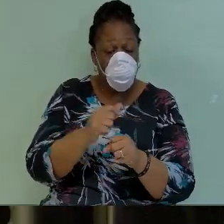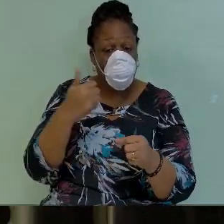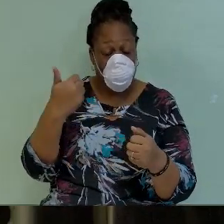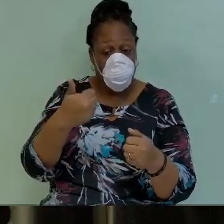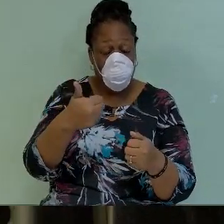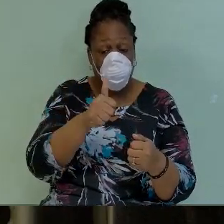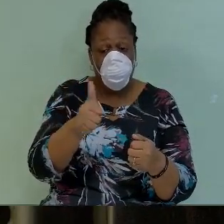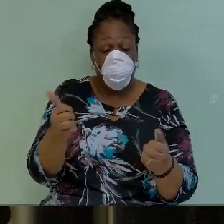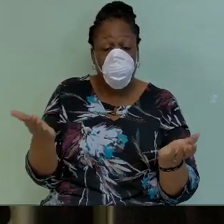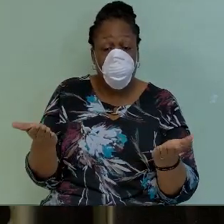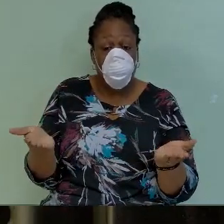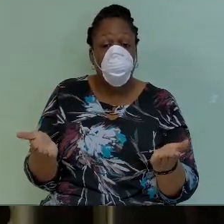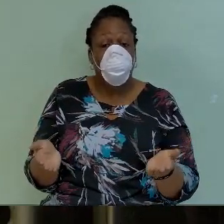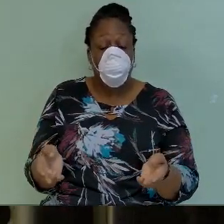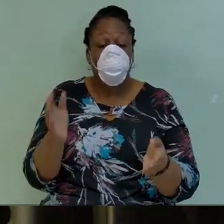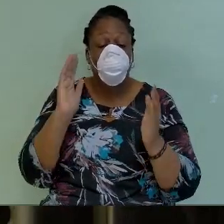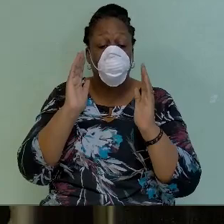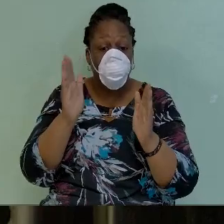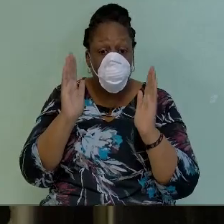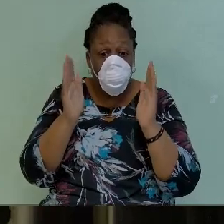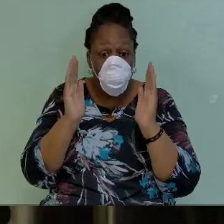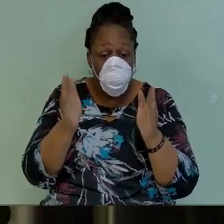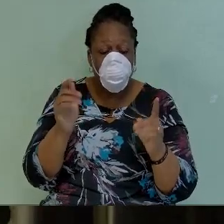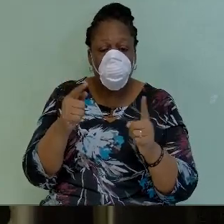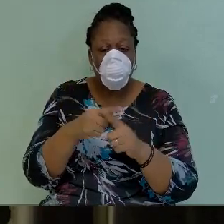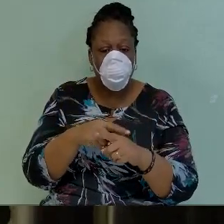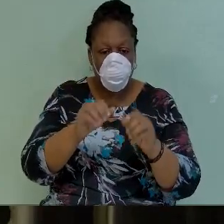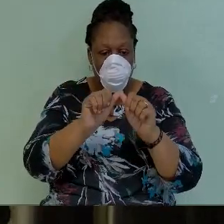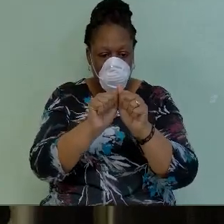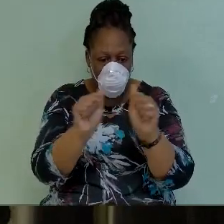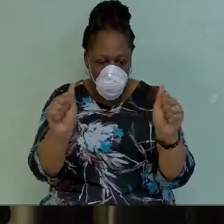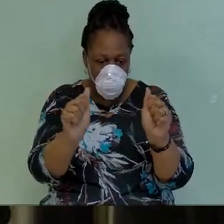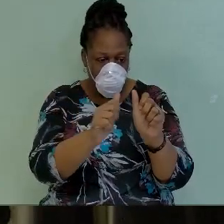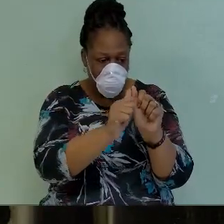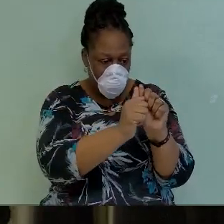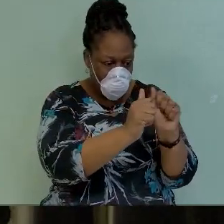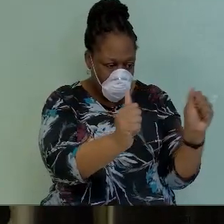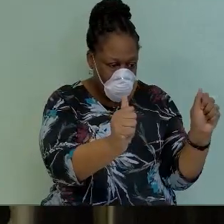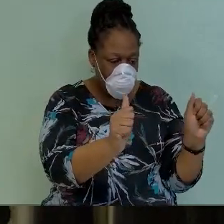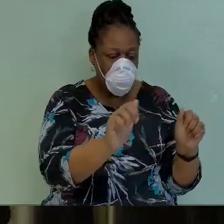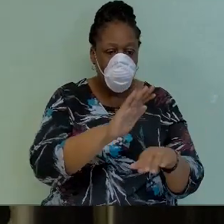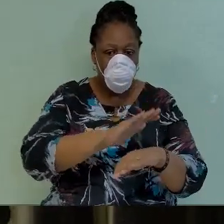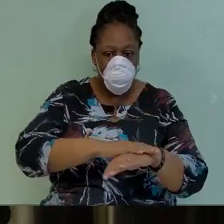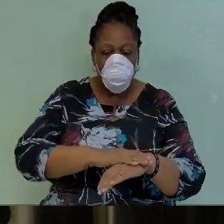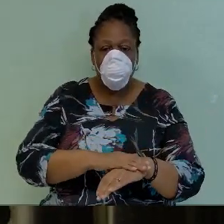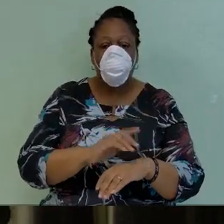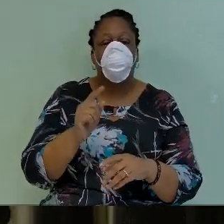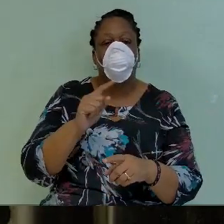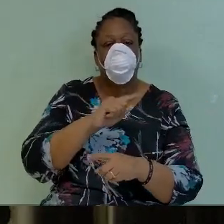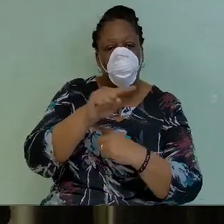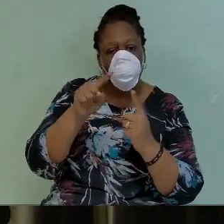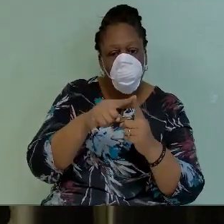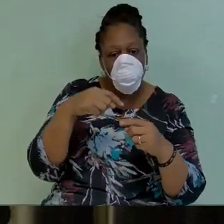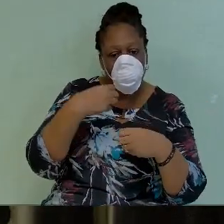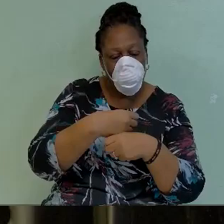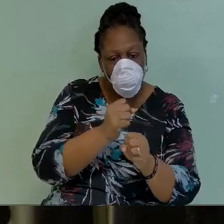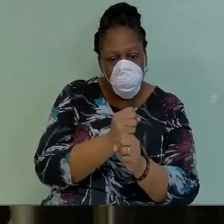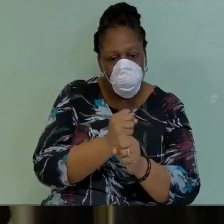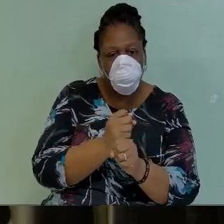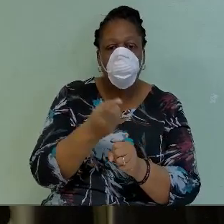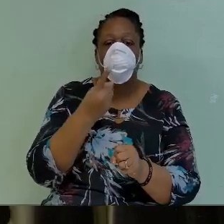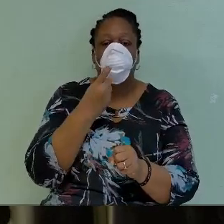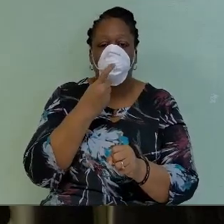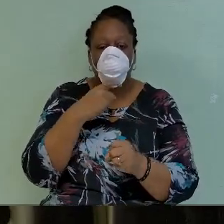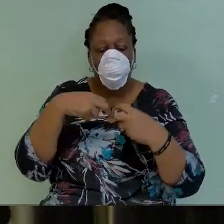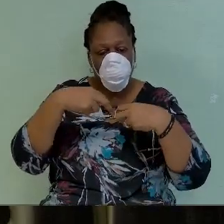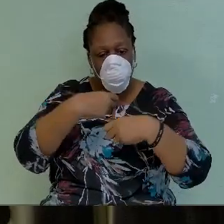the labeling regulations of putting on when the product was made, who it was made by, etc., so